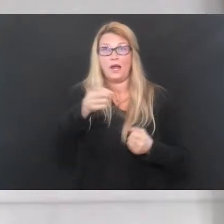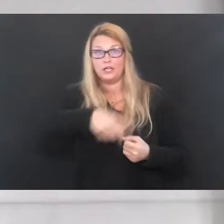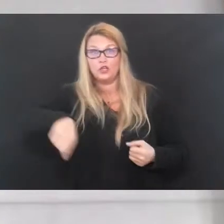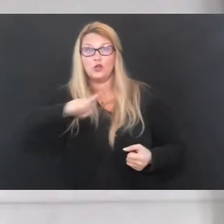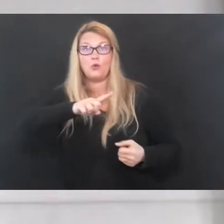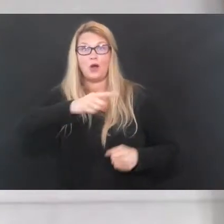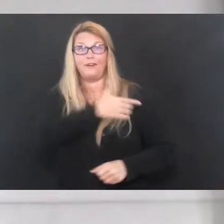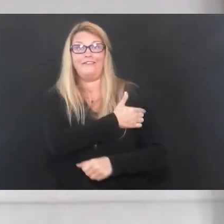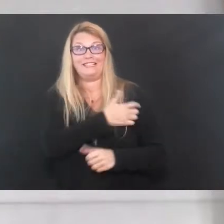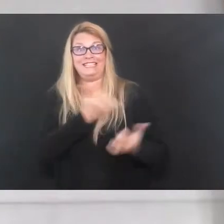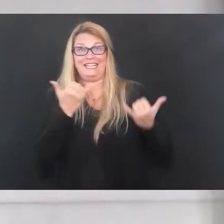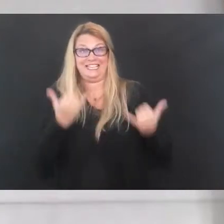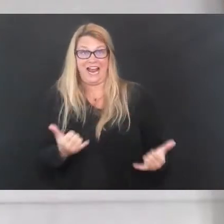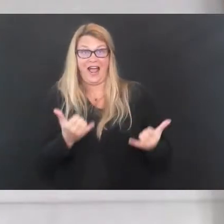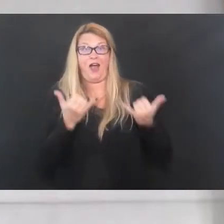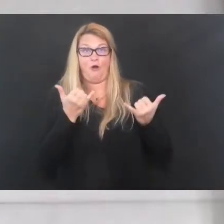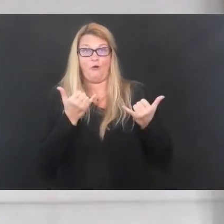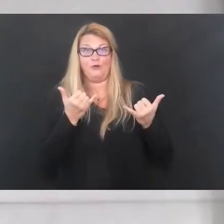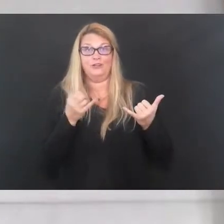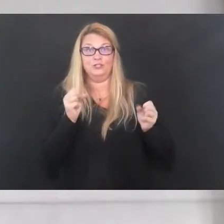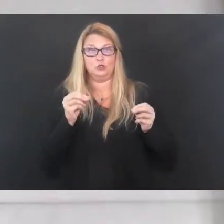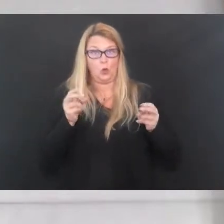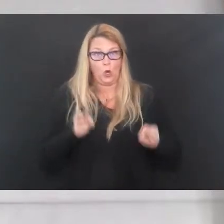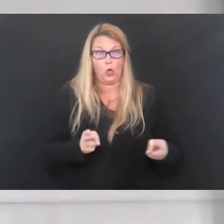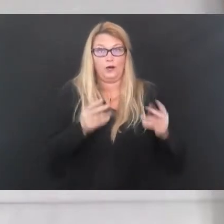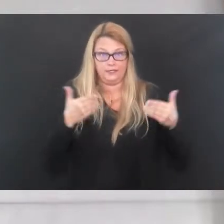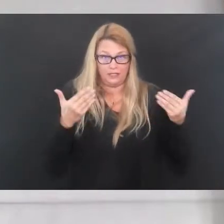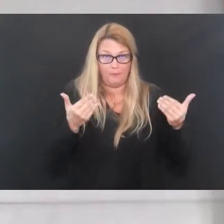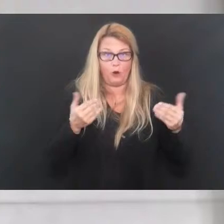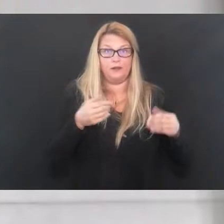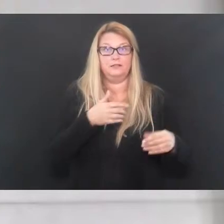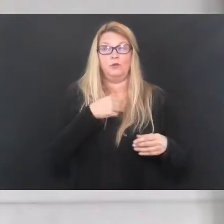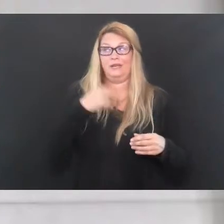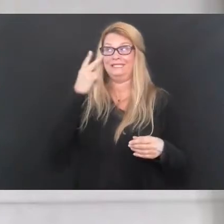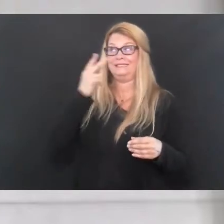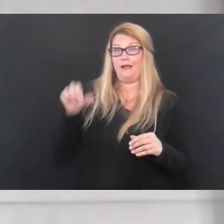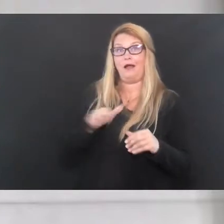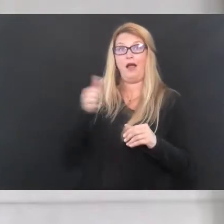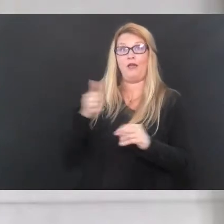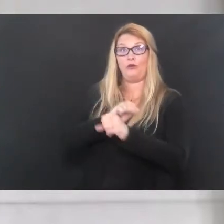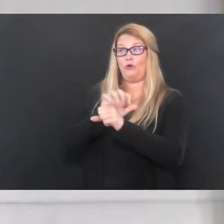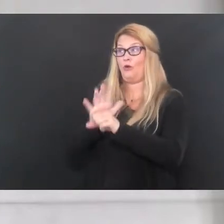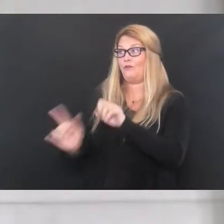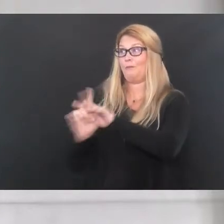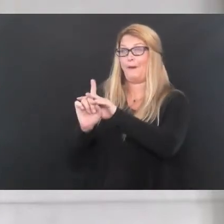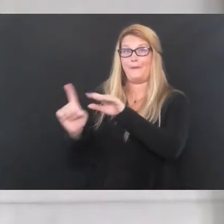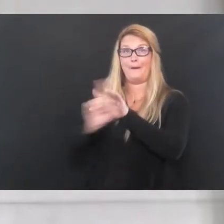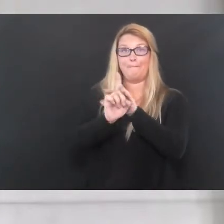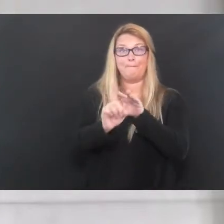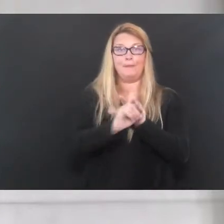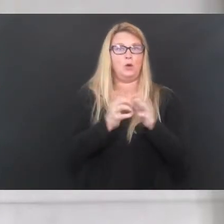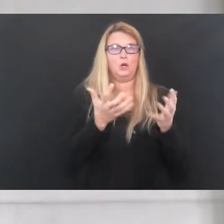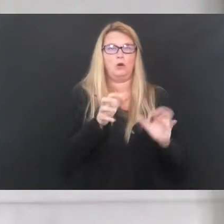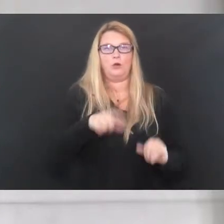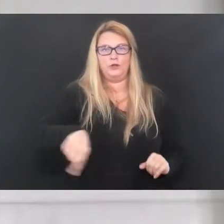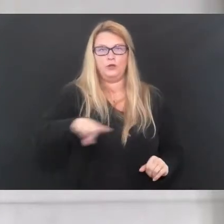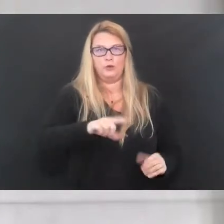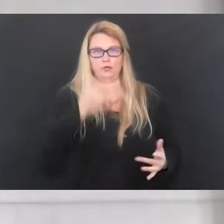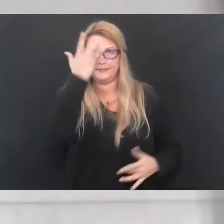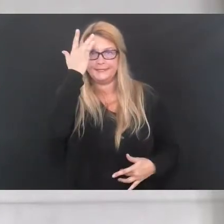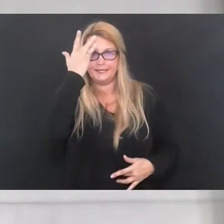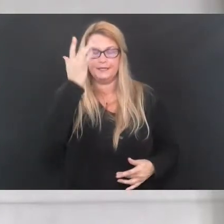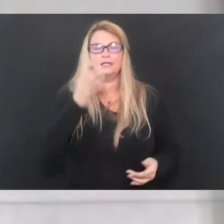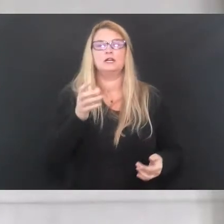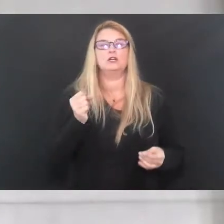as possible because that is one reason why we have variant cases in our country and our state right now. So to answer that simply, you know,